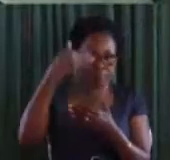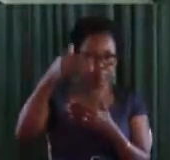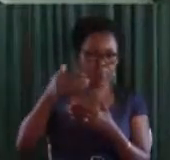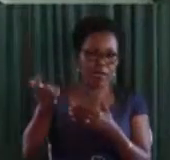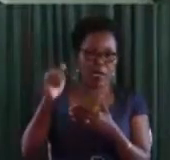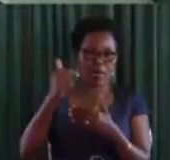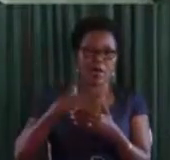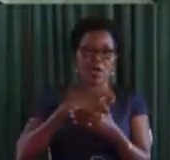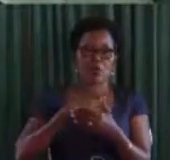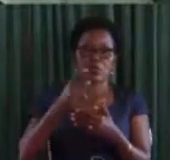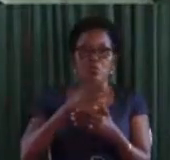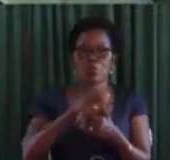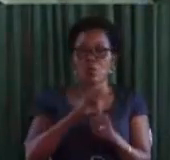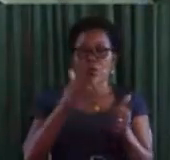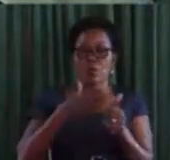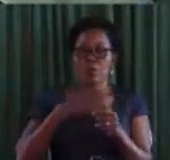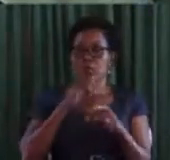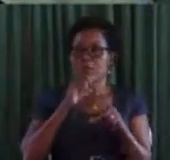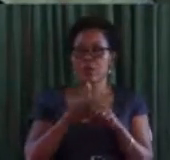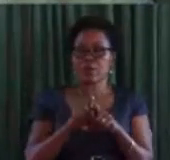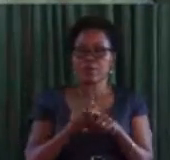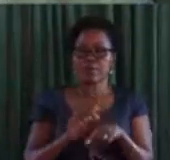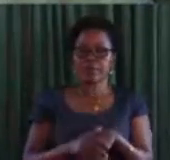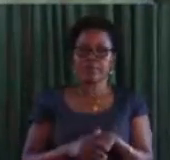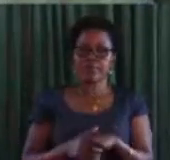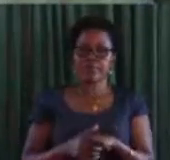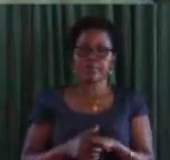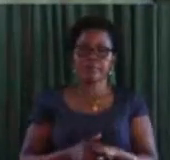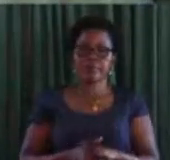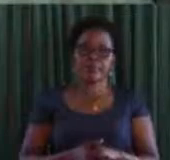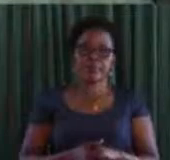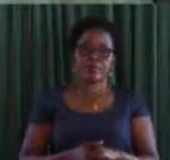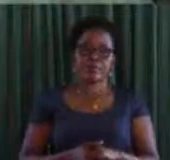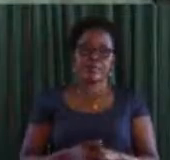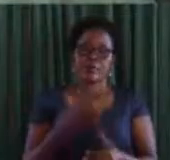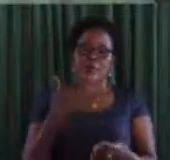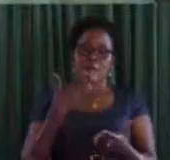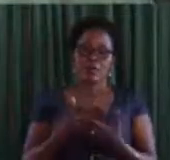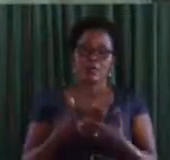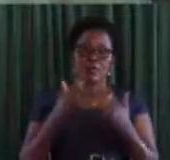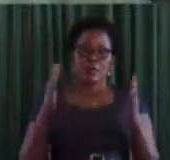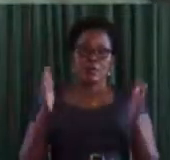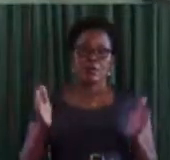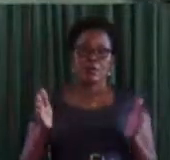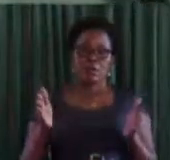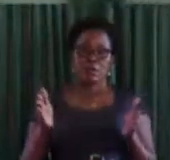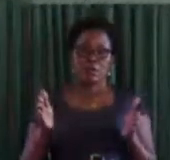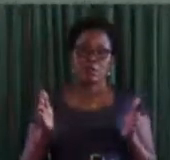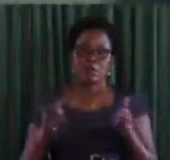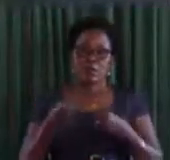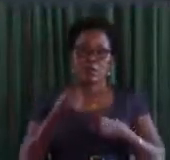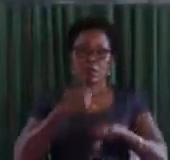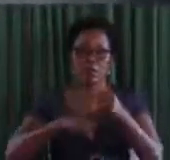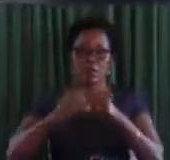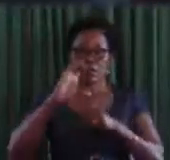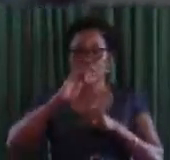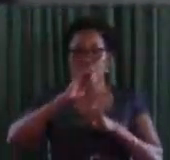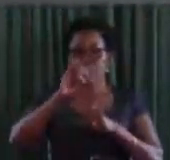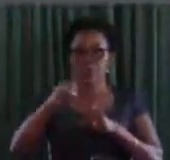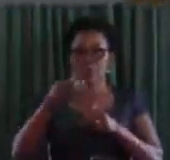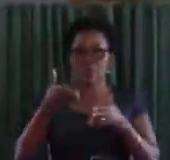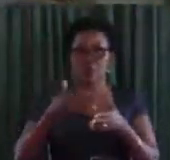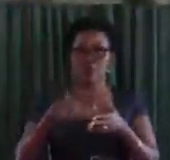well, my brother. Thank you. Thank you, my lady. Thank you very much, Acting CJ. I will now